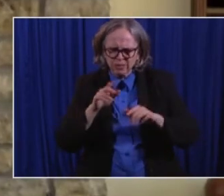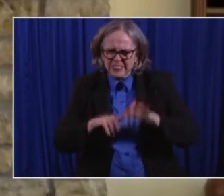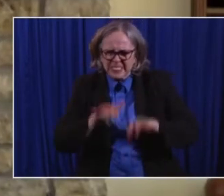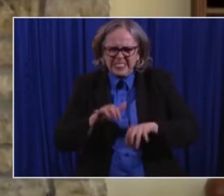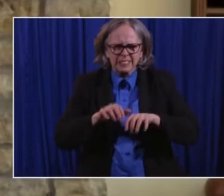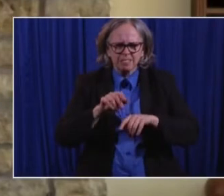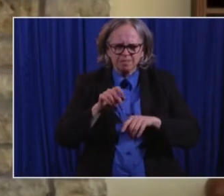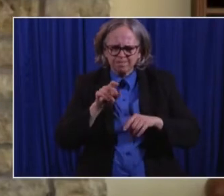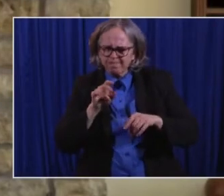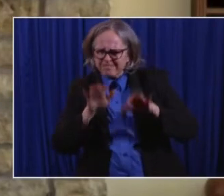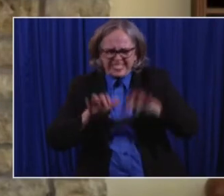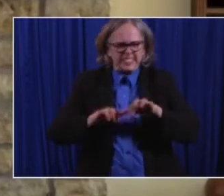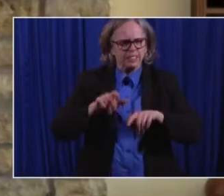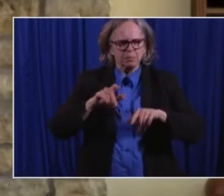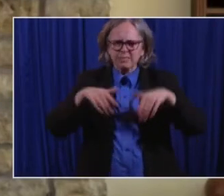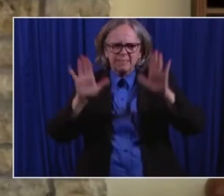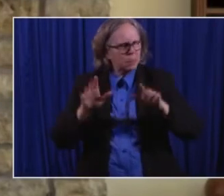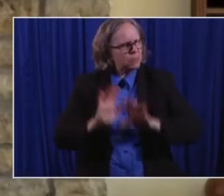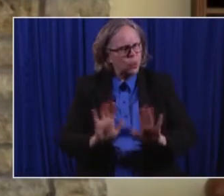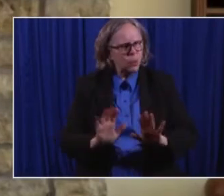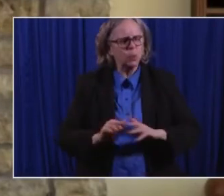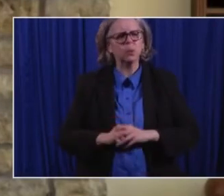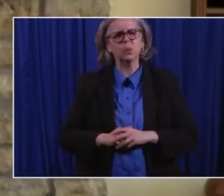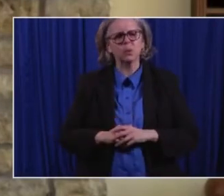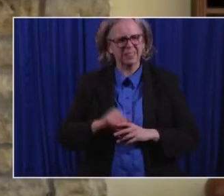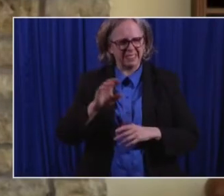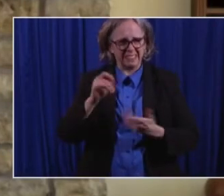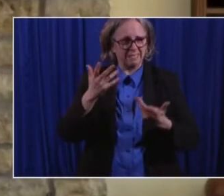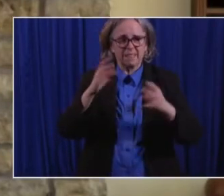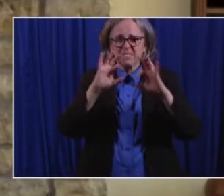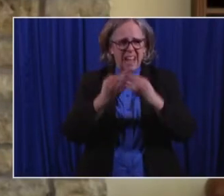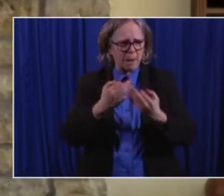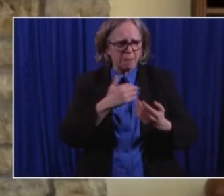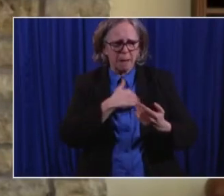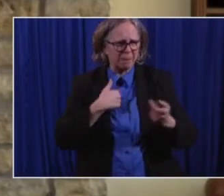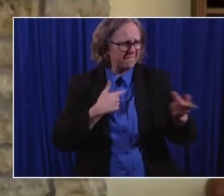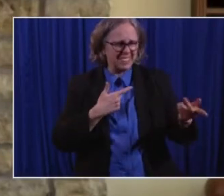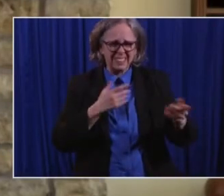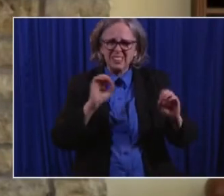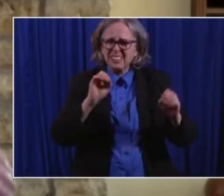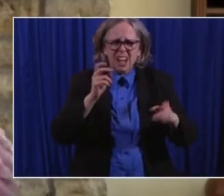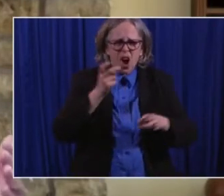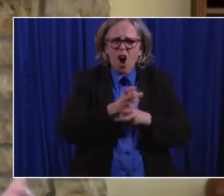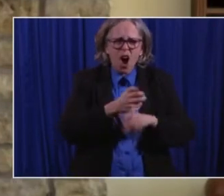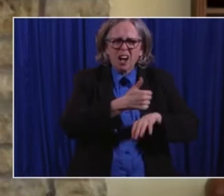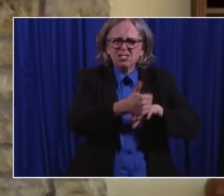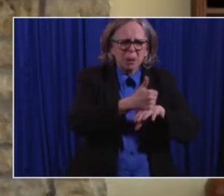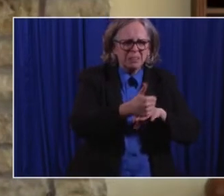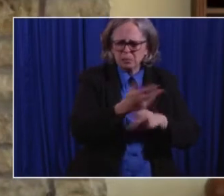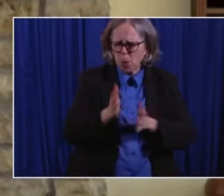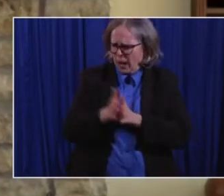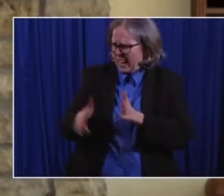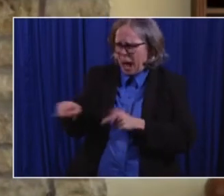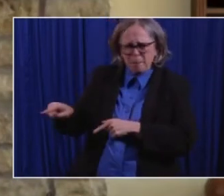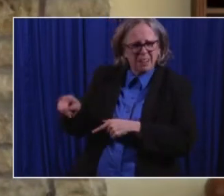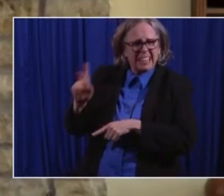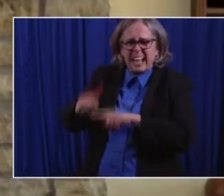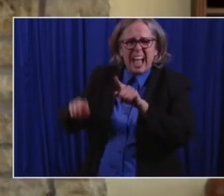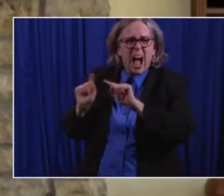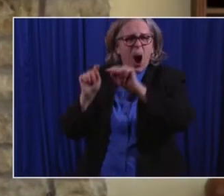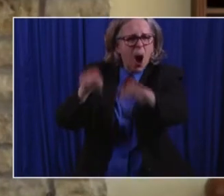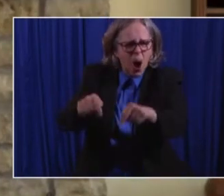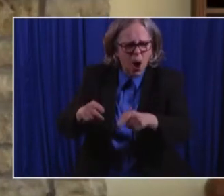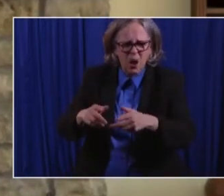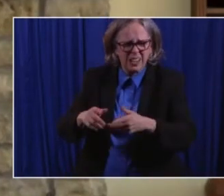a family member who needs transportation, or you've got a neighbor who needs transportation, or even if you've got someone who maybe he doesn't use